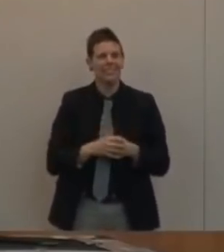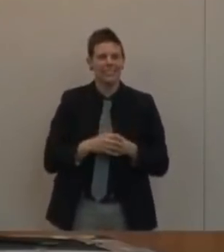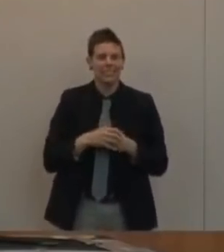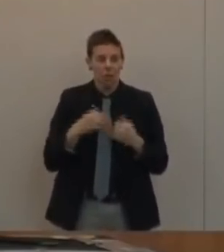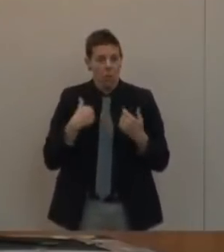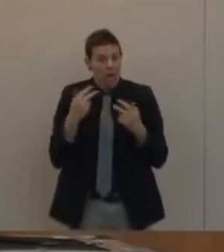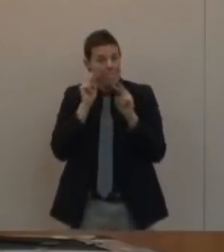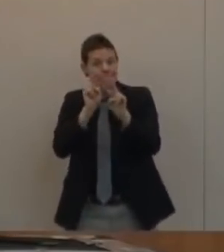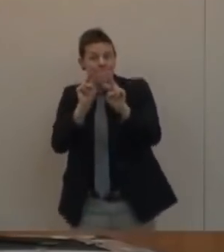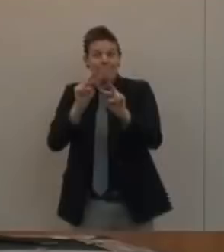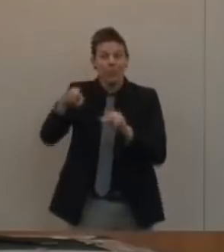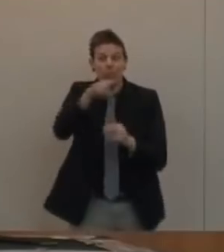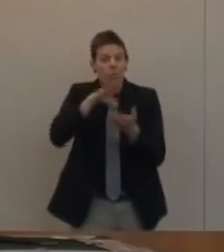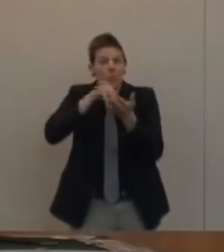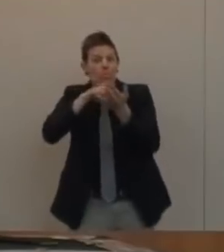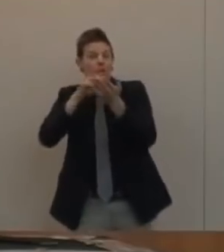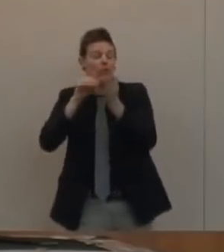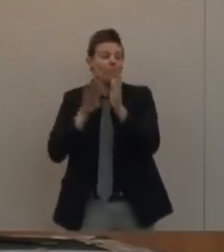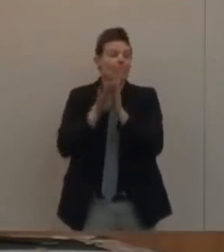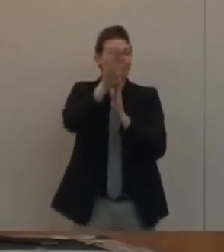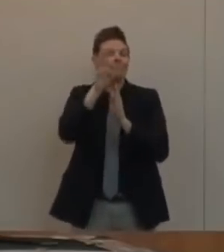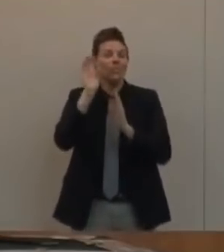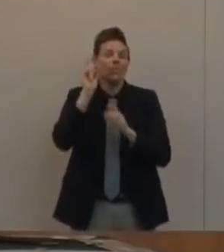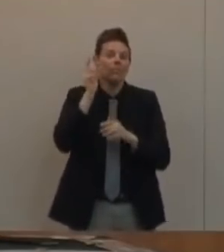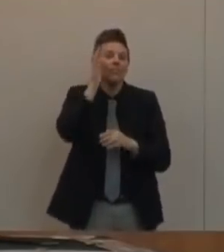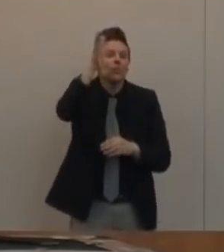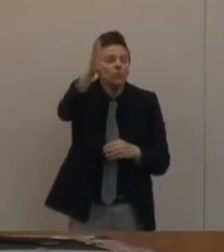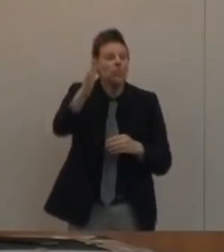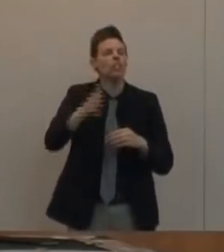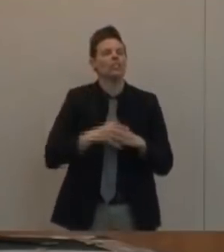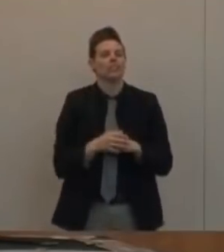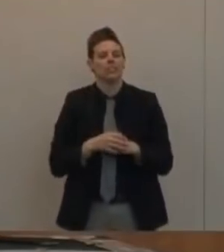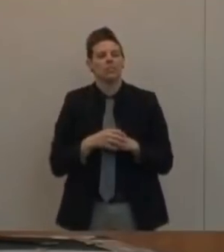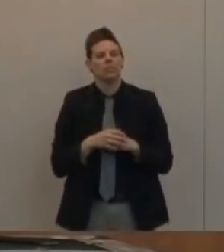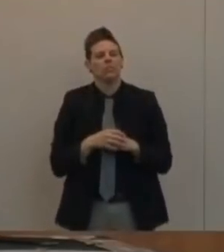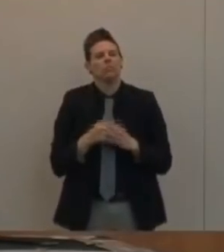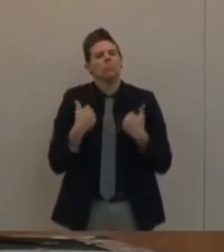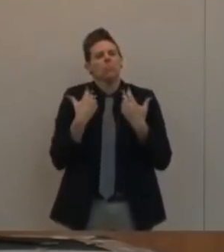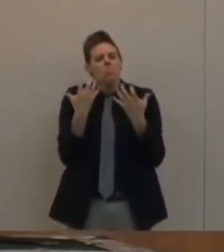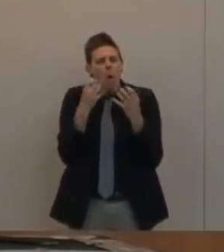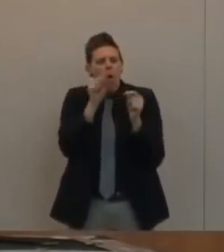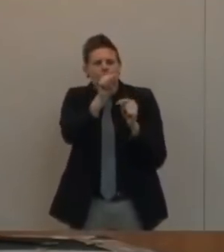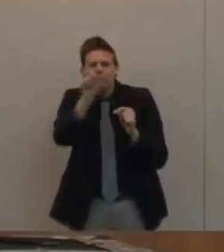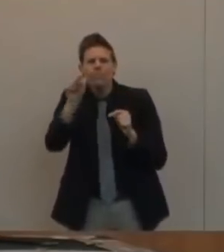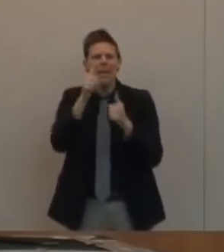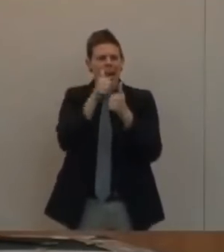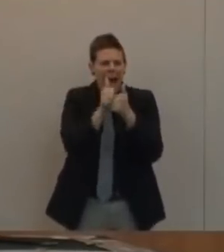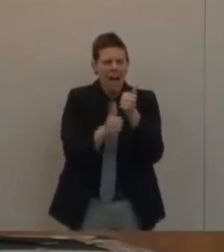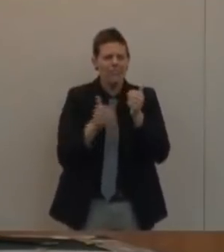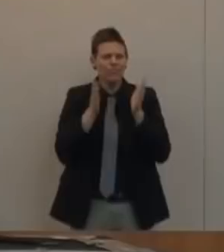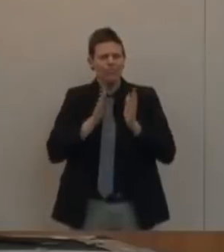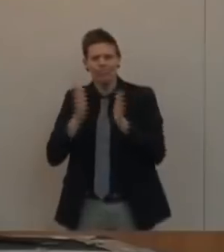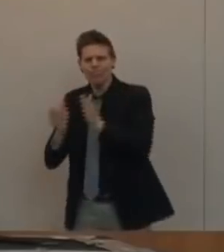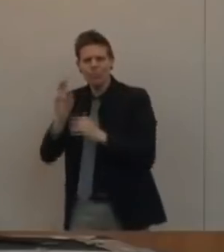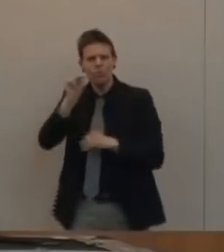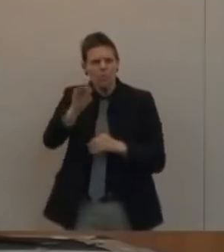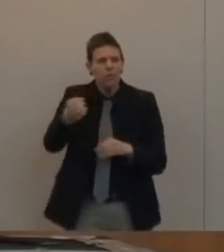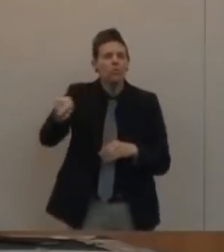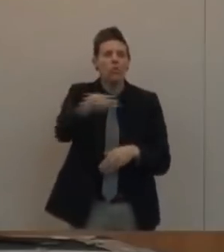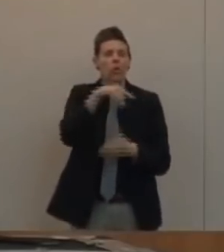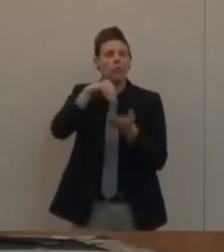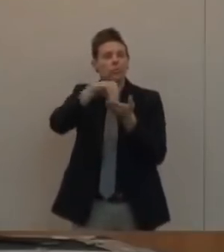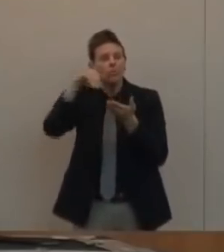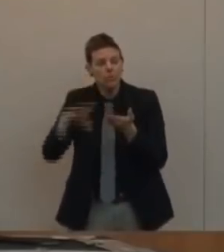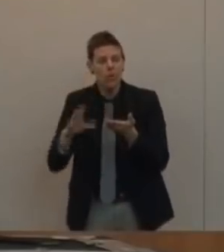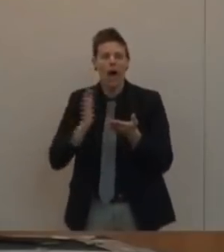not going physically to a school. So I want every New Mexican to think about this. These students and our public